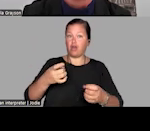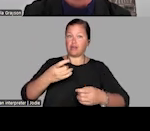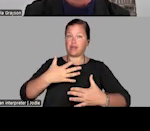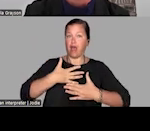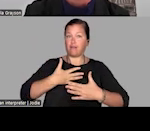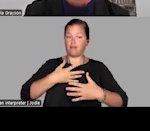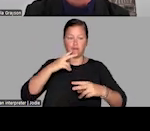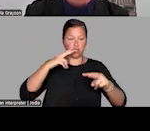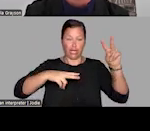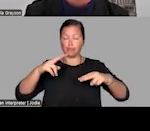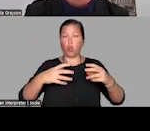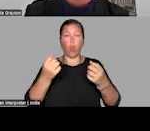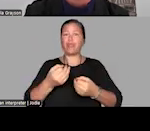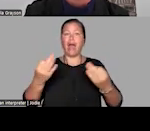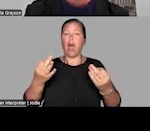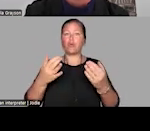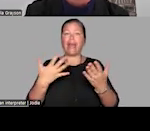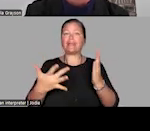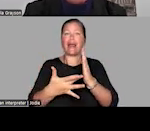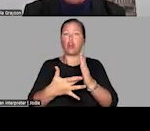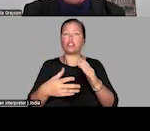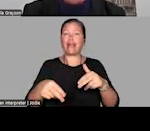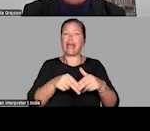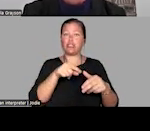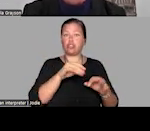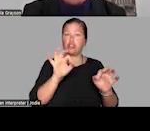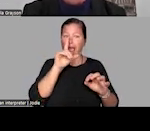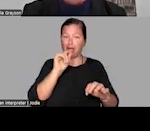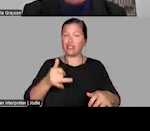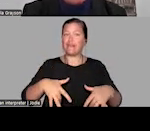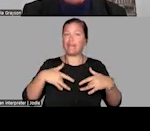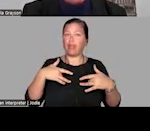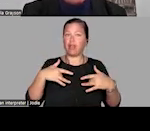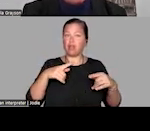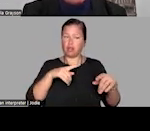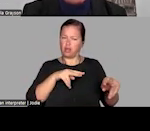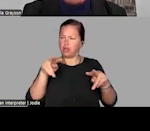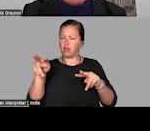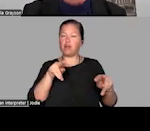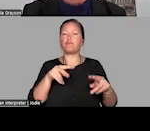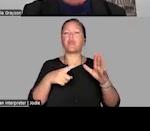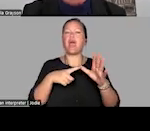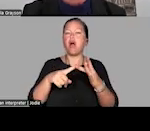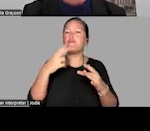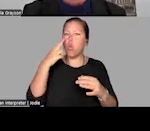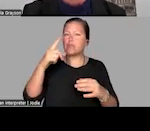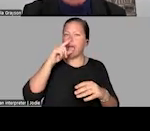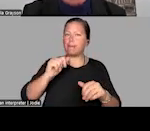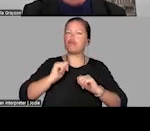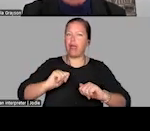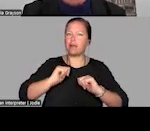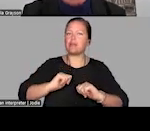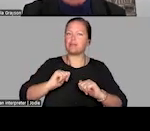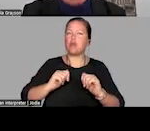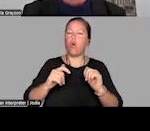any watermarks or special marks. You just can feel it. Of course, AI can be trained or techniques can be